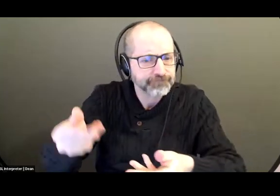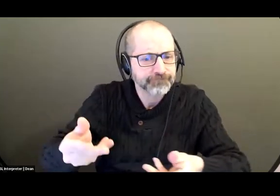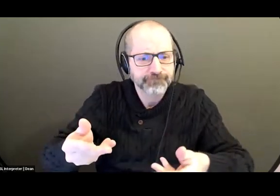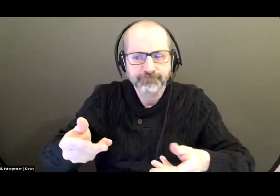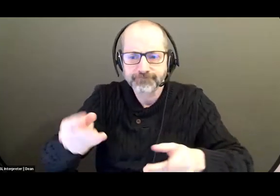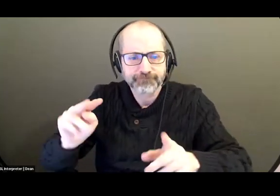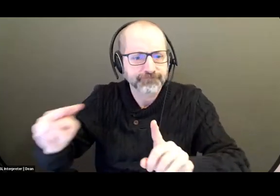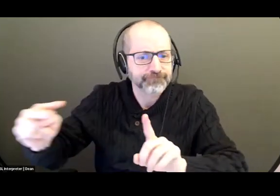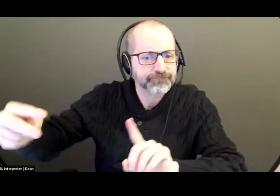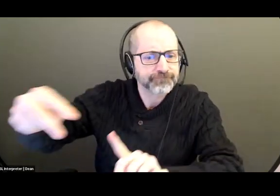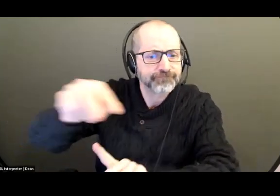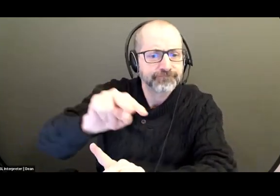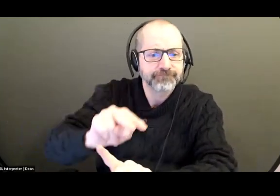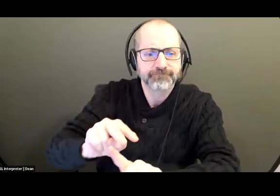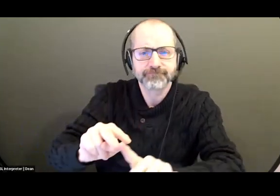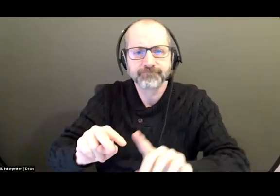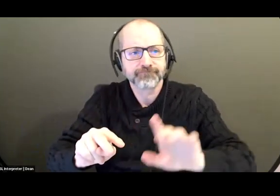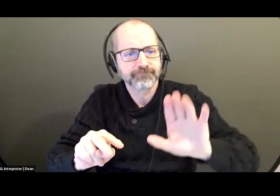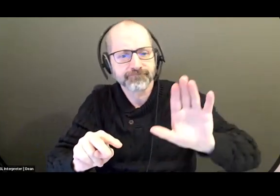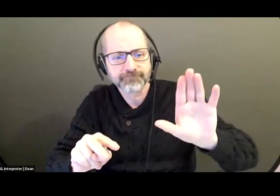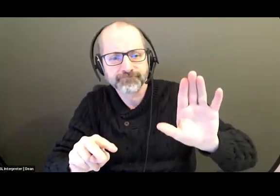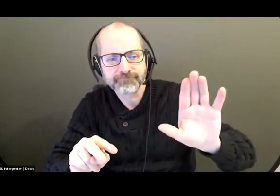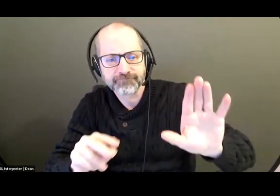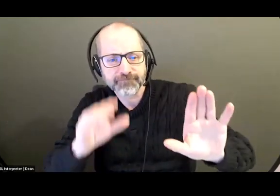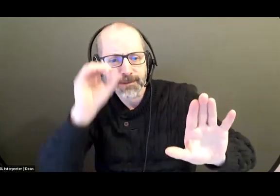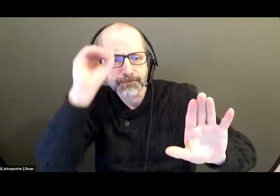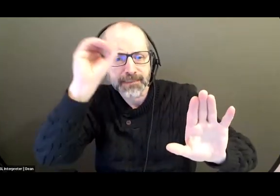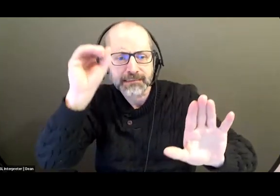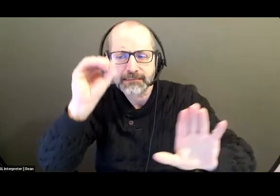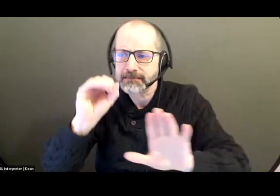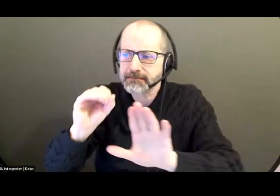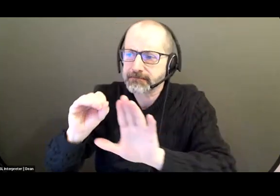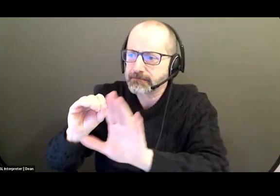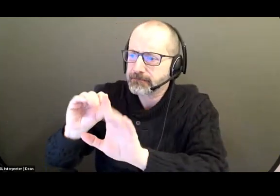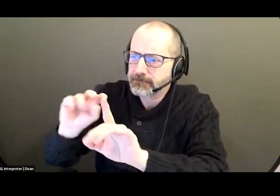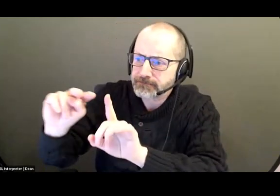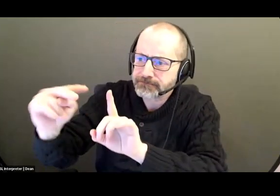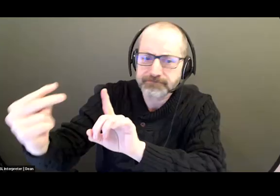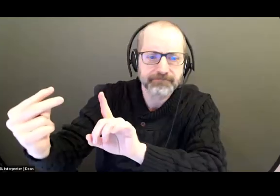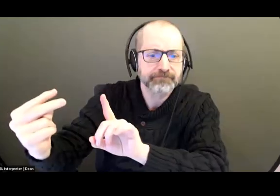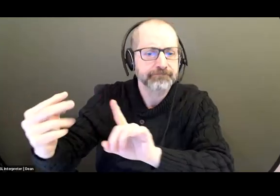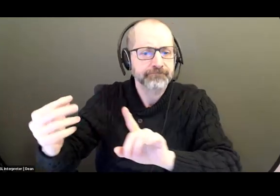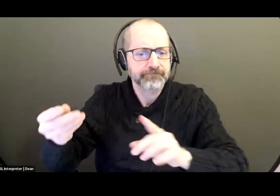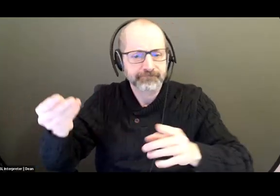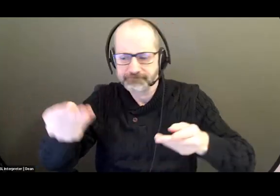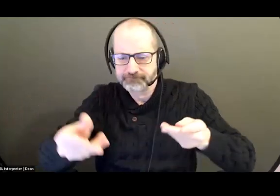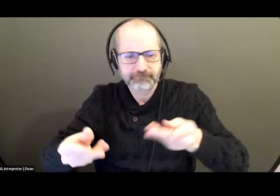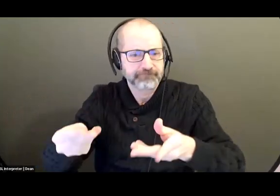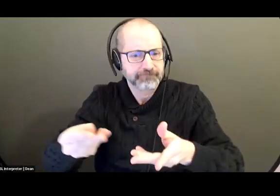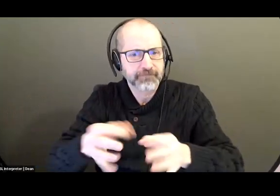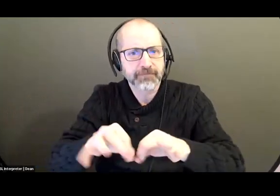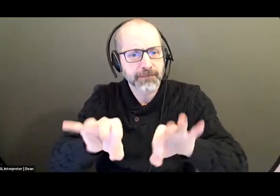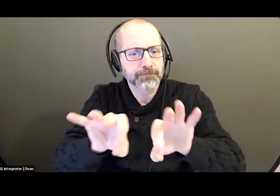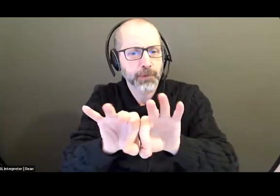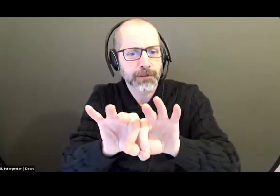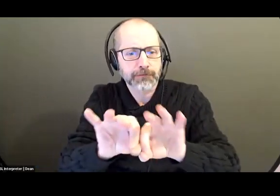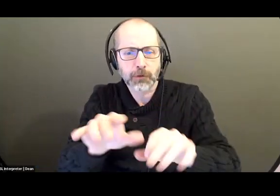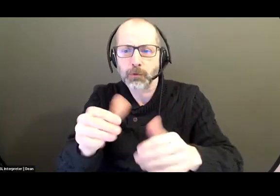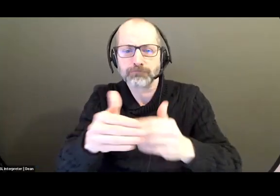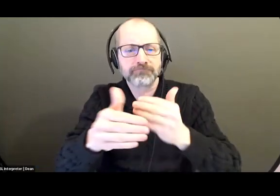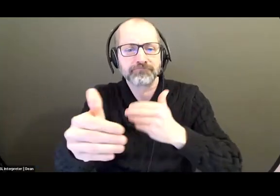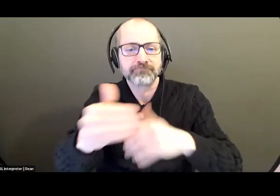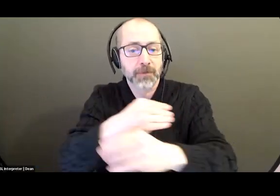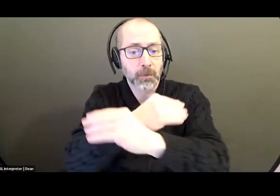and have a good webinar on from different aspects or opinions of different